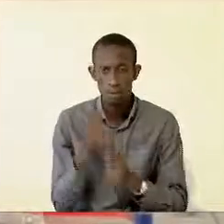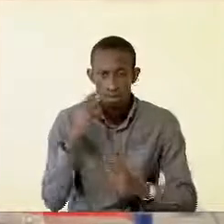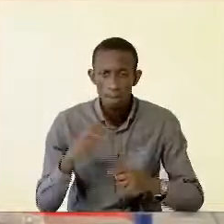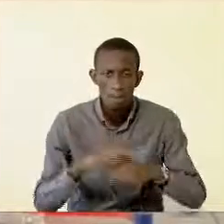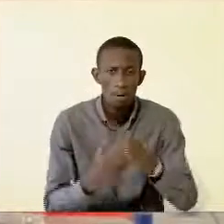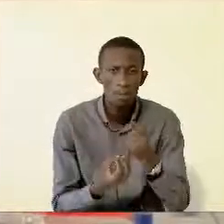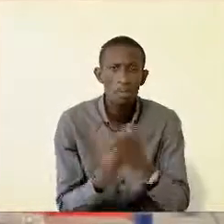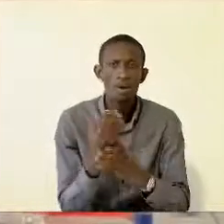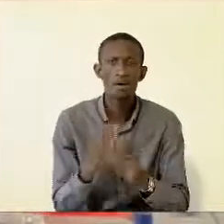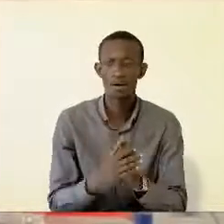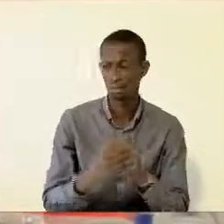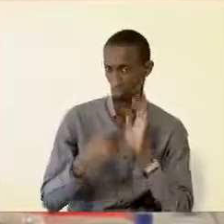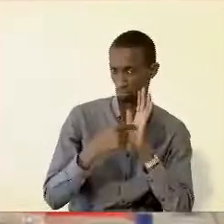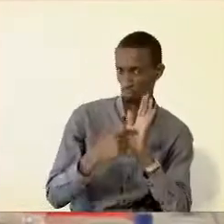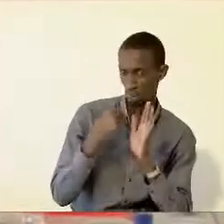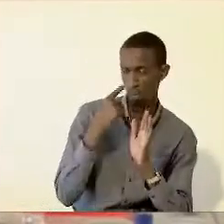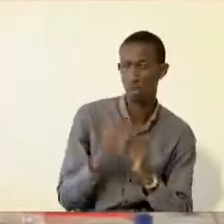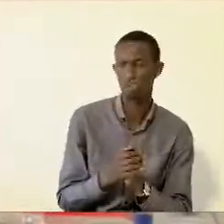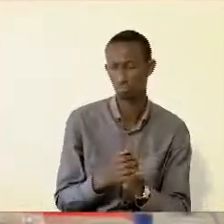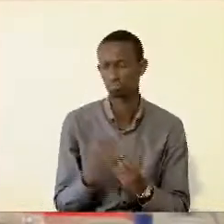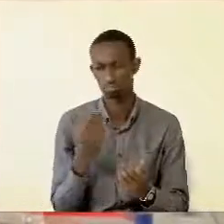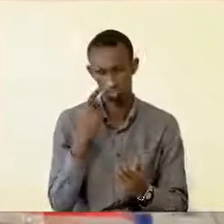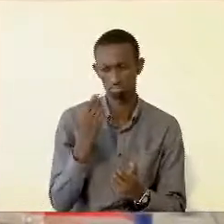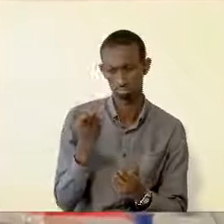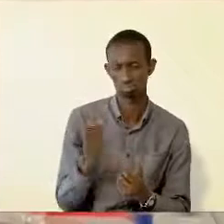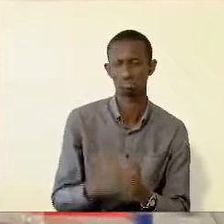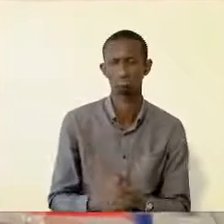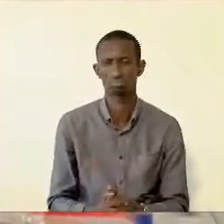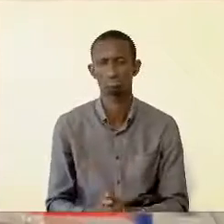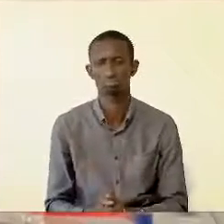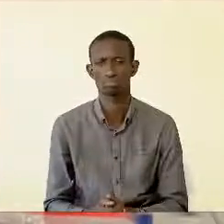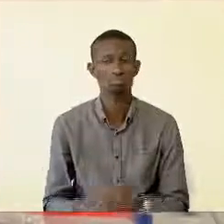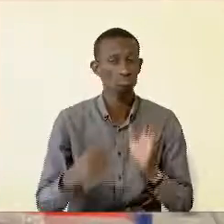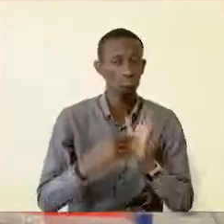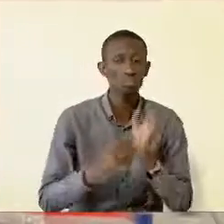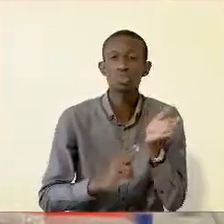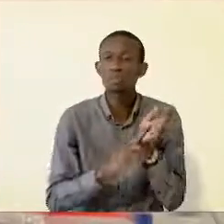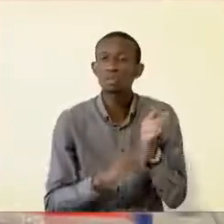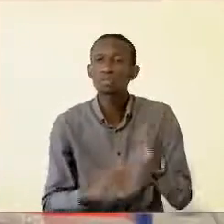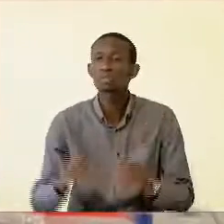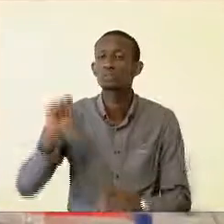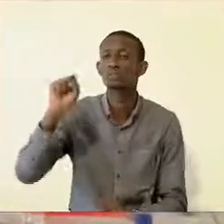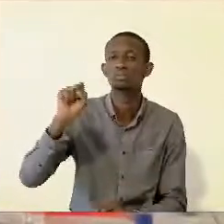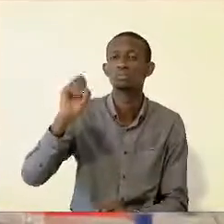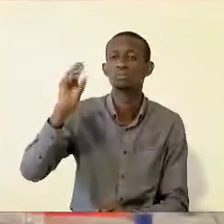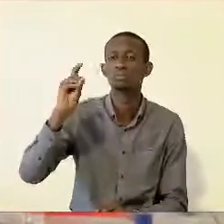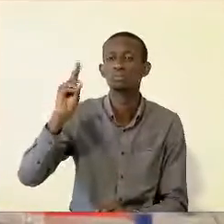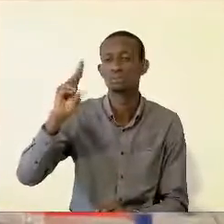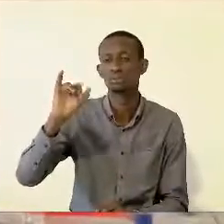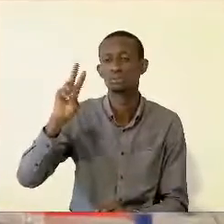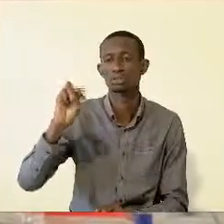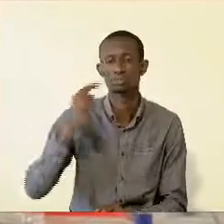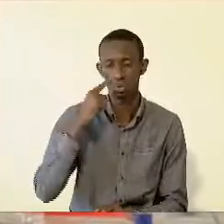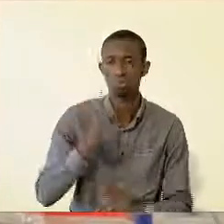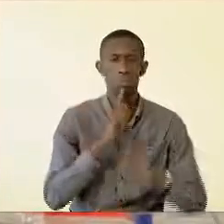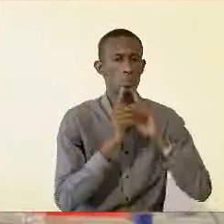produce characteristic colors. For example, we will use sodium to see the color of sodium when